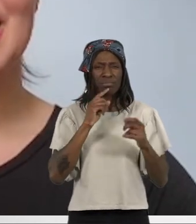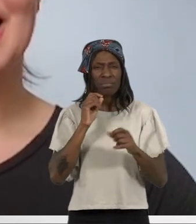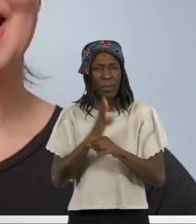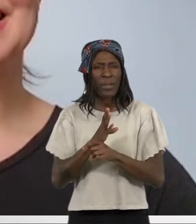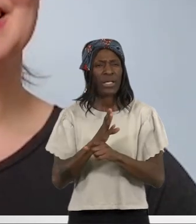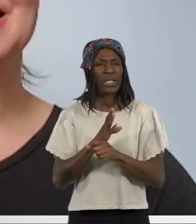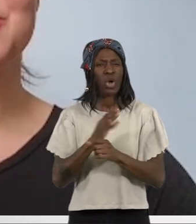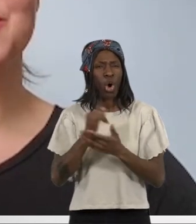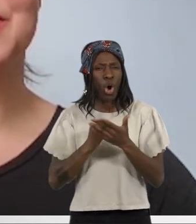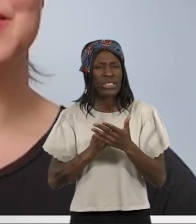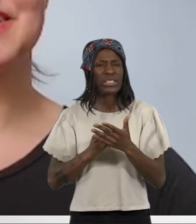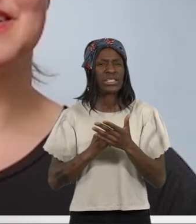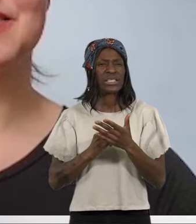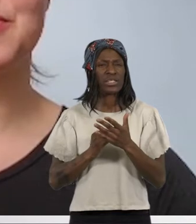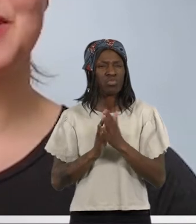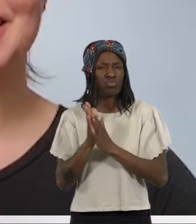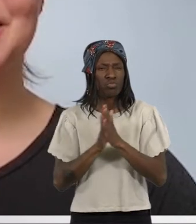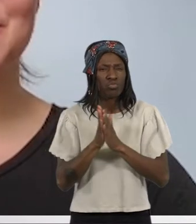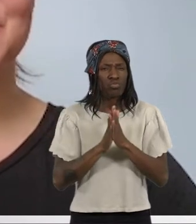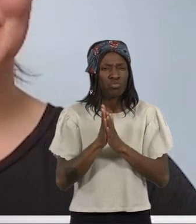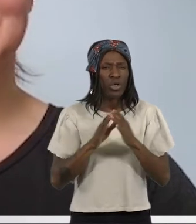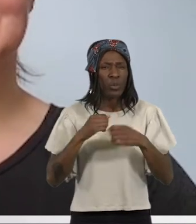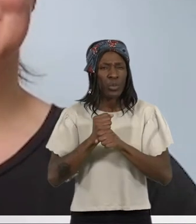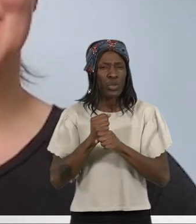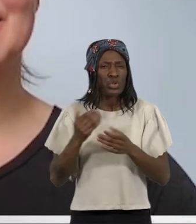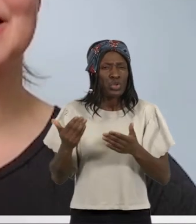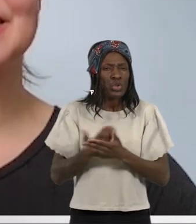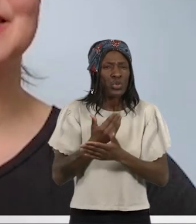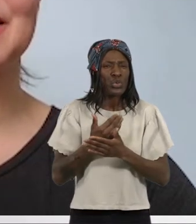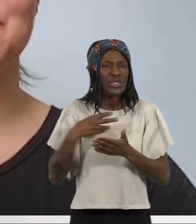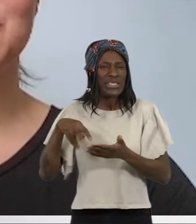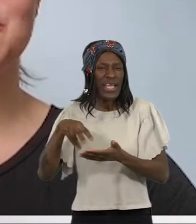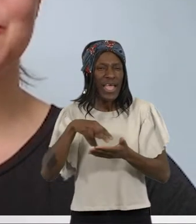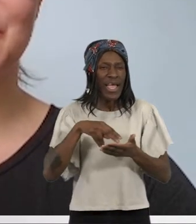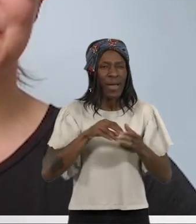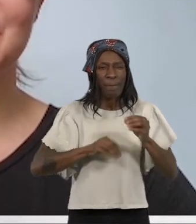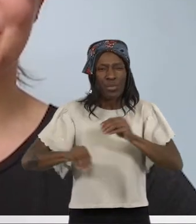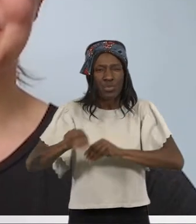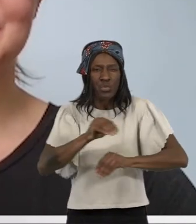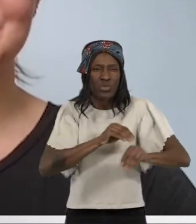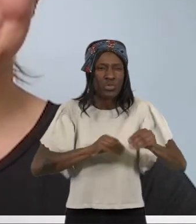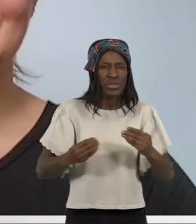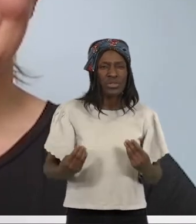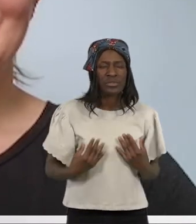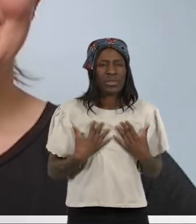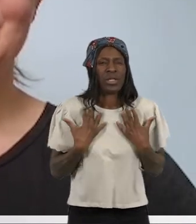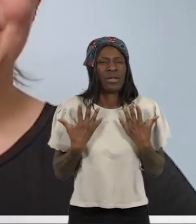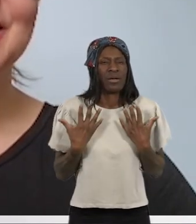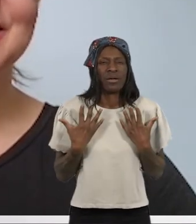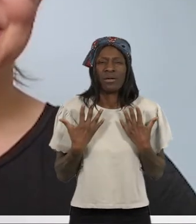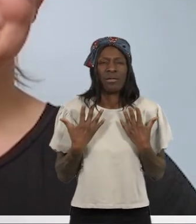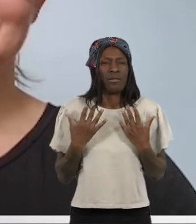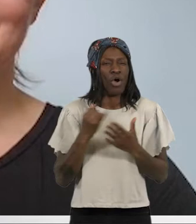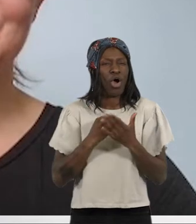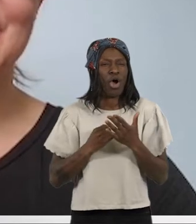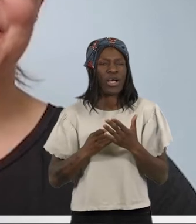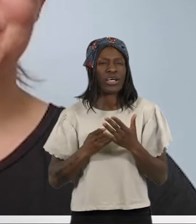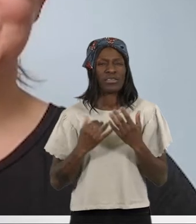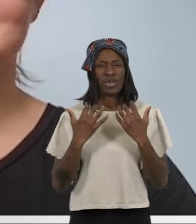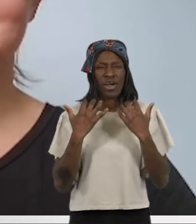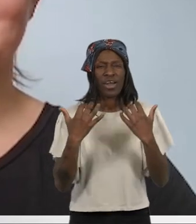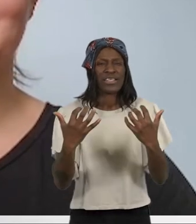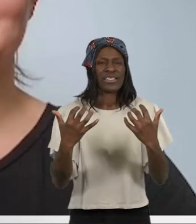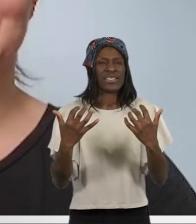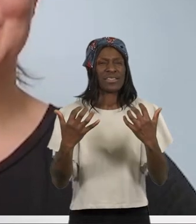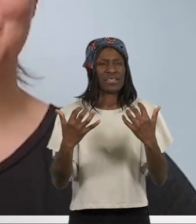artistry, and interest in creating new dance aesthetics that move both the artists and audiences have